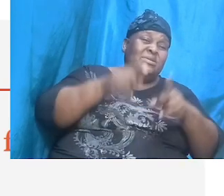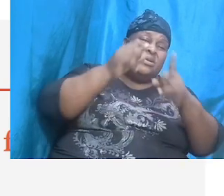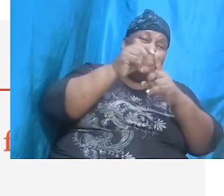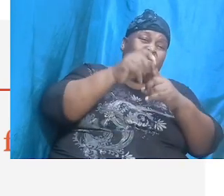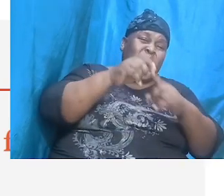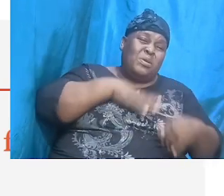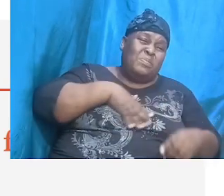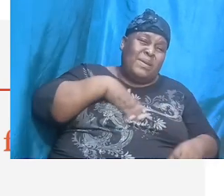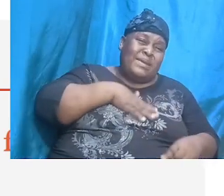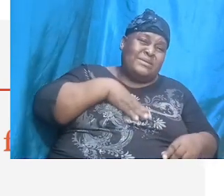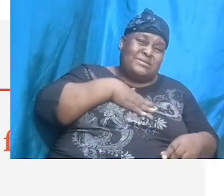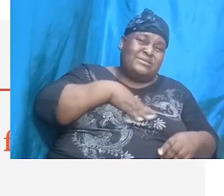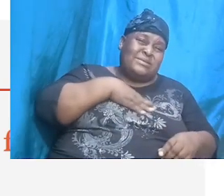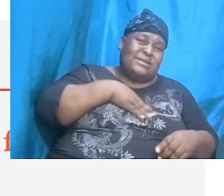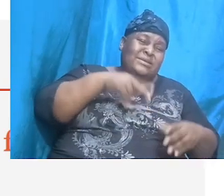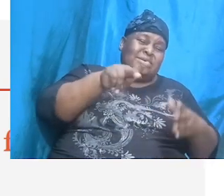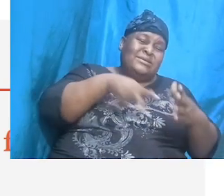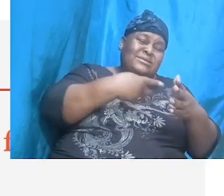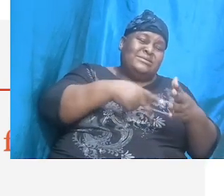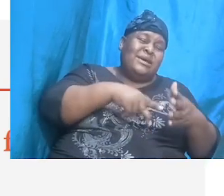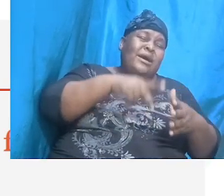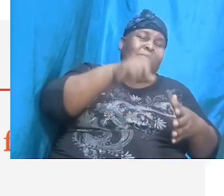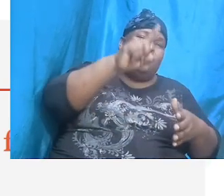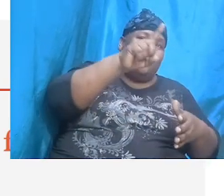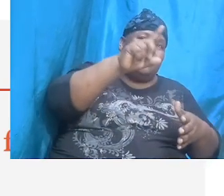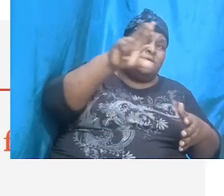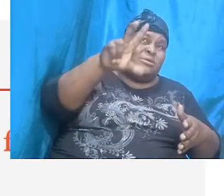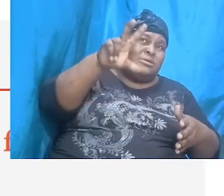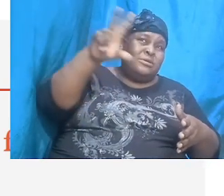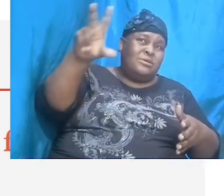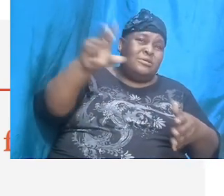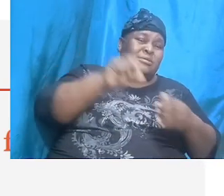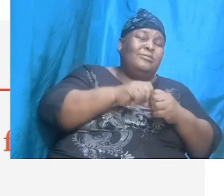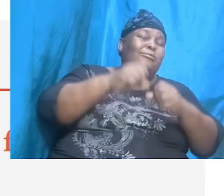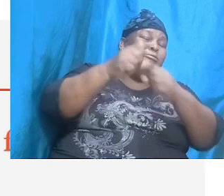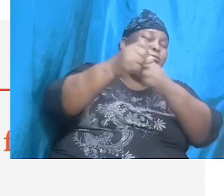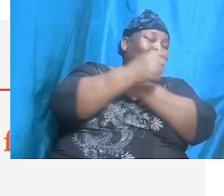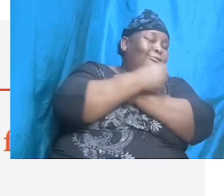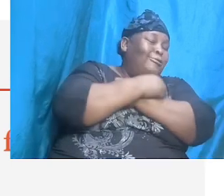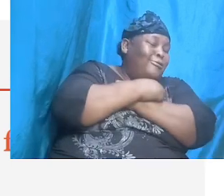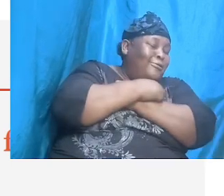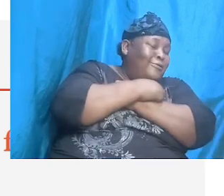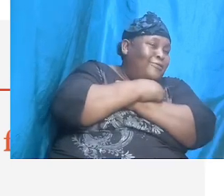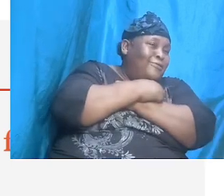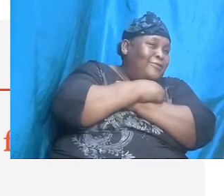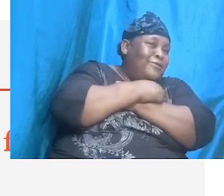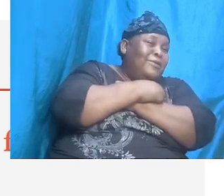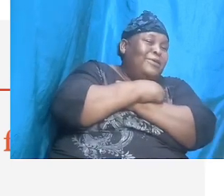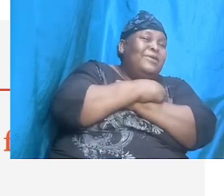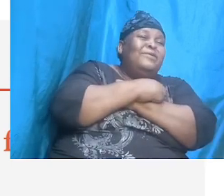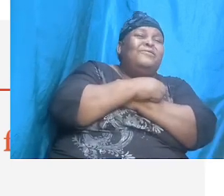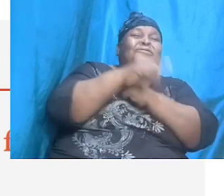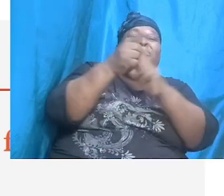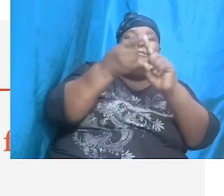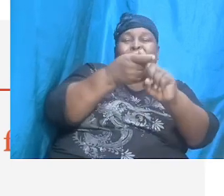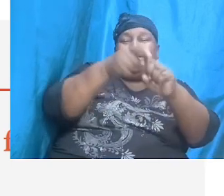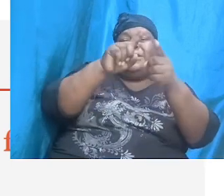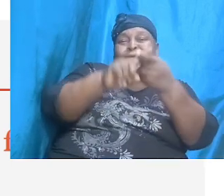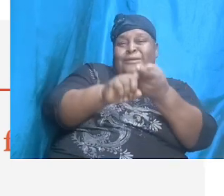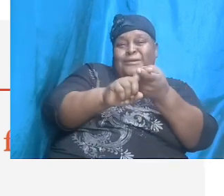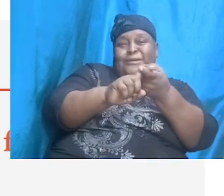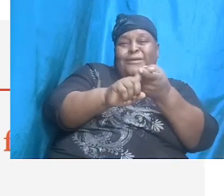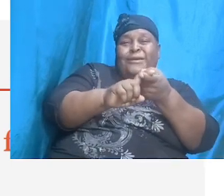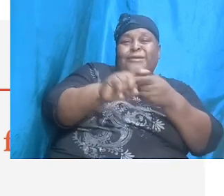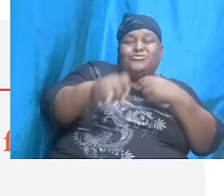Psalm 133 comes from a Hebrew word, na'im. And it means lovely. It means attractive. It means friendly. It